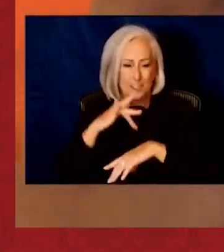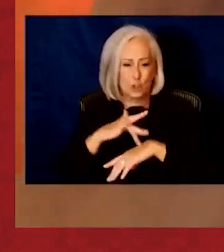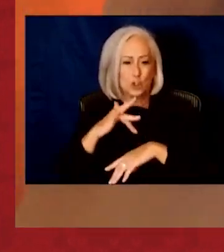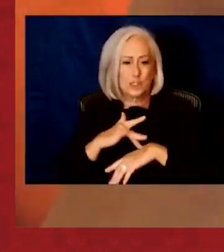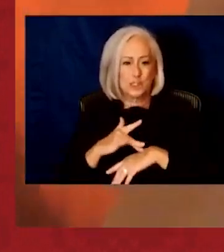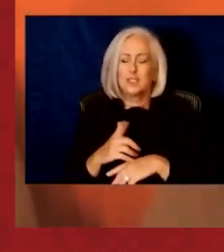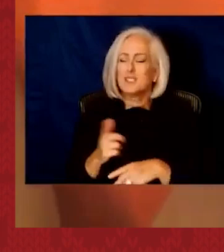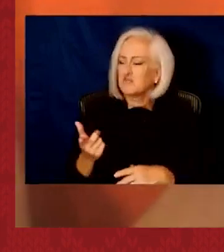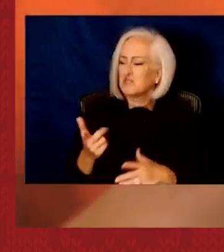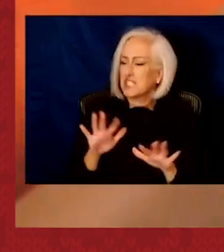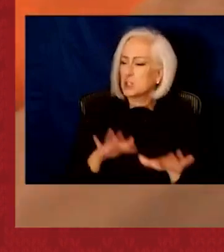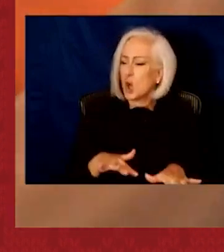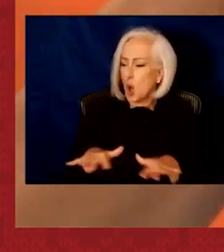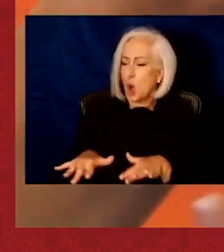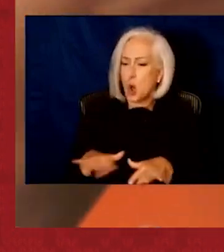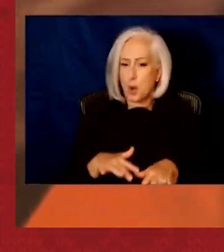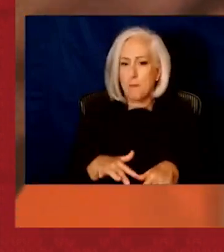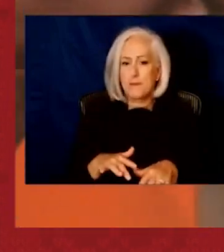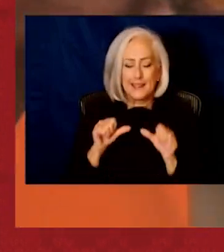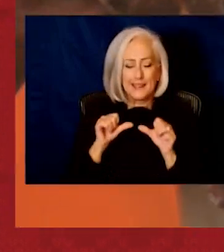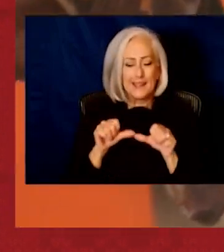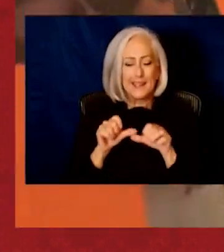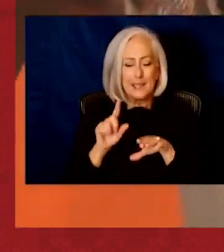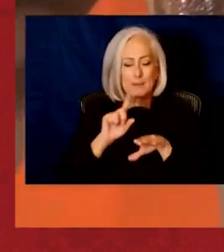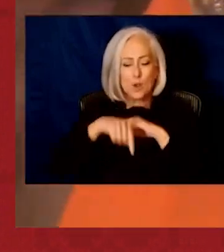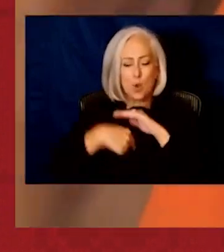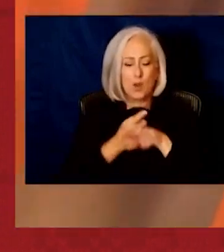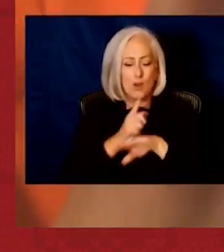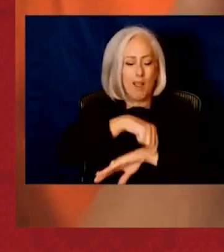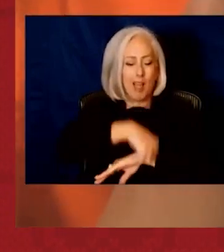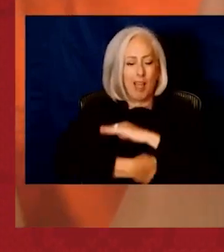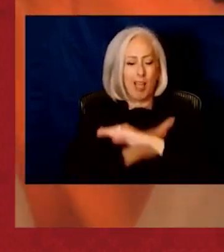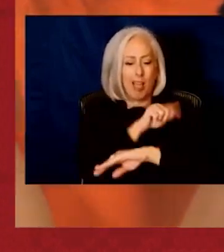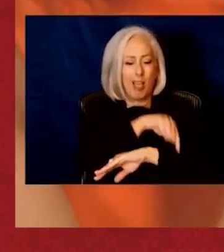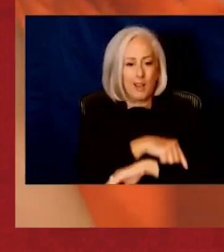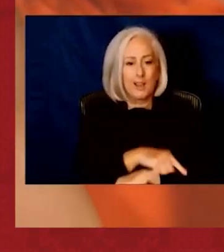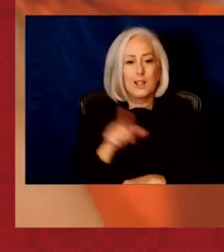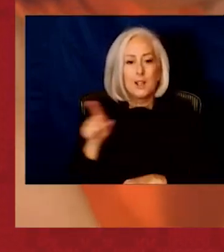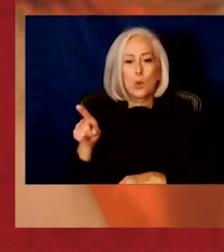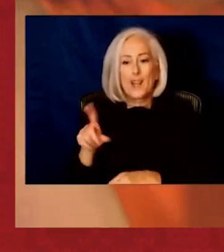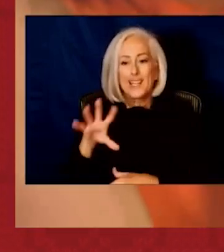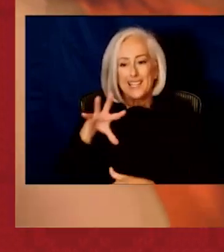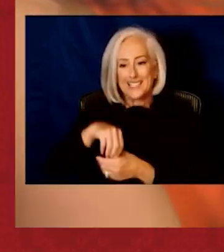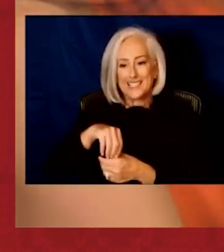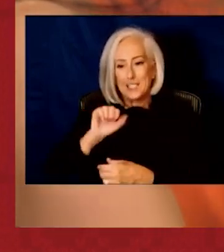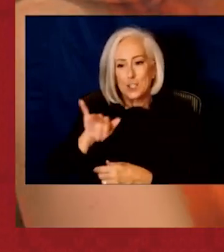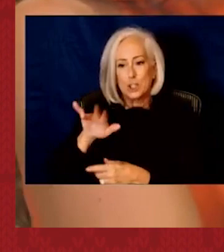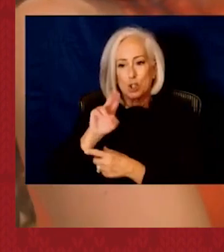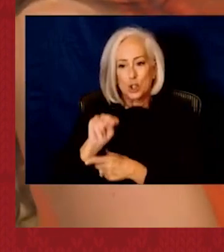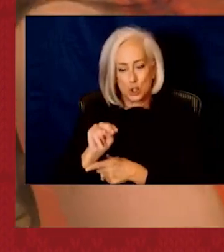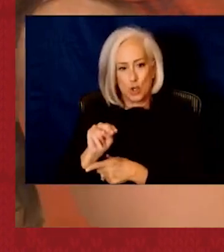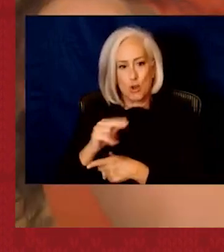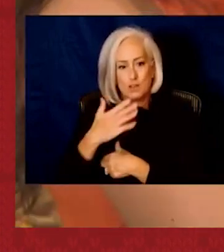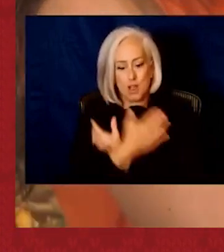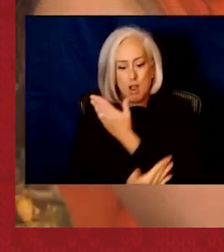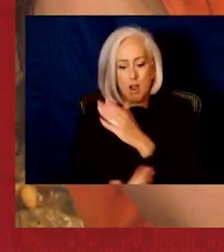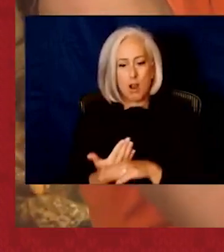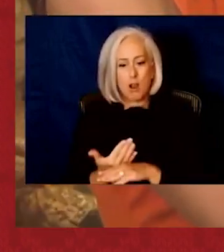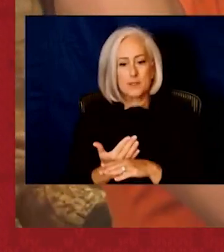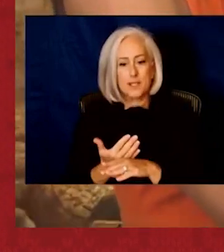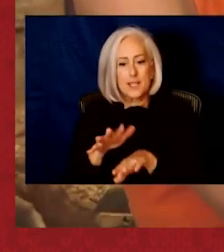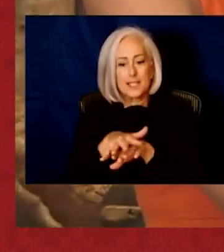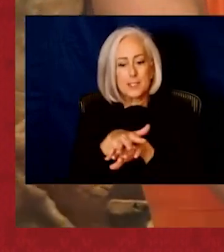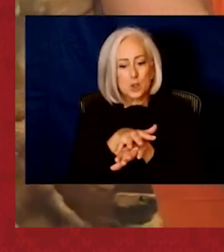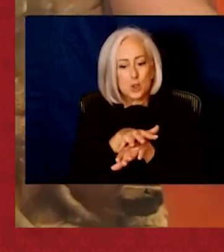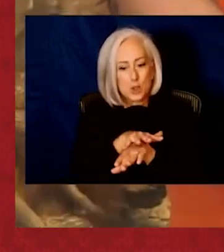keeps going. When he gets into Sean's arms, he moves more slowly because you're warmer. Right. But he tends to also want to go hang out in